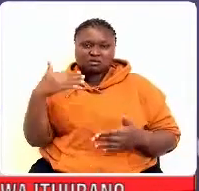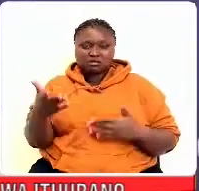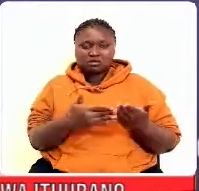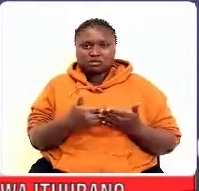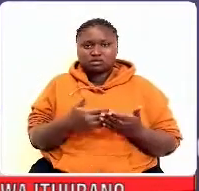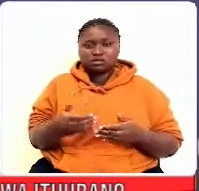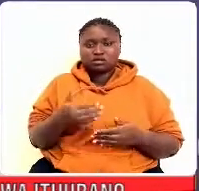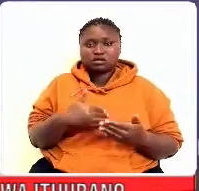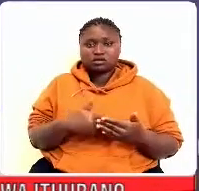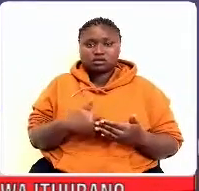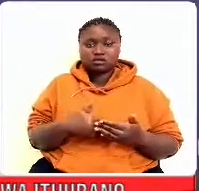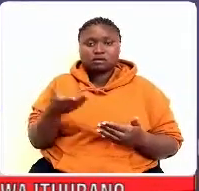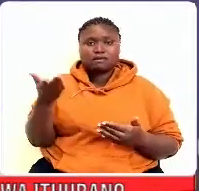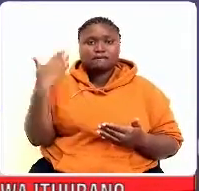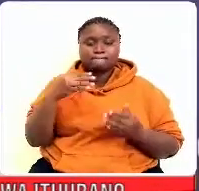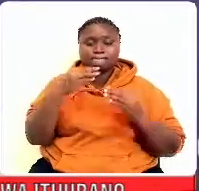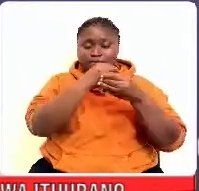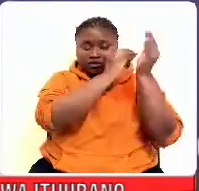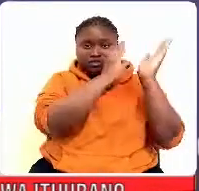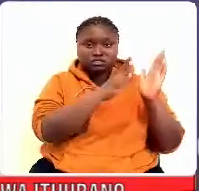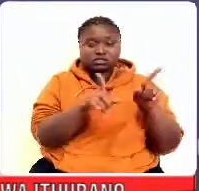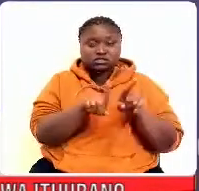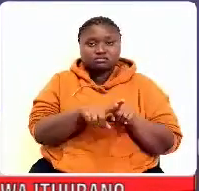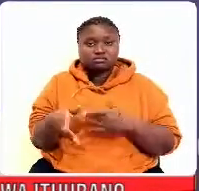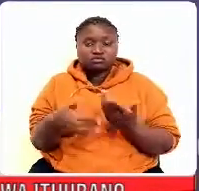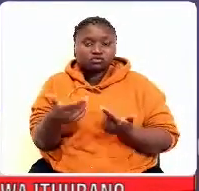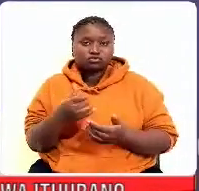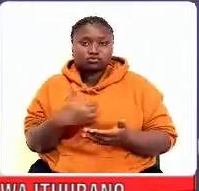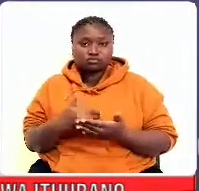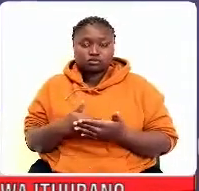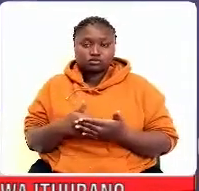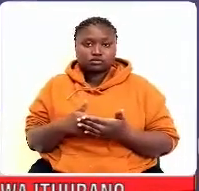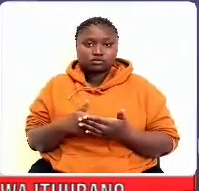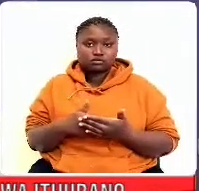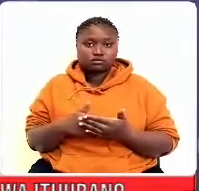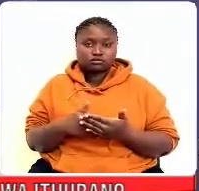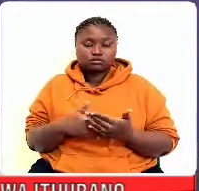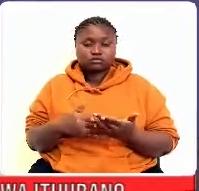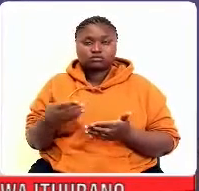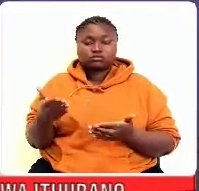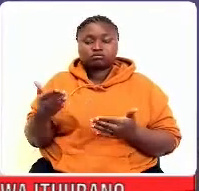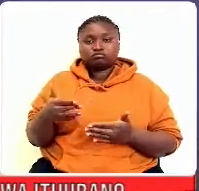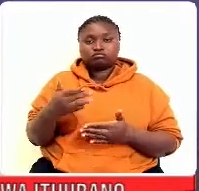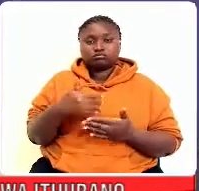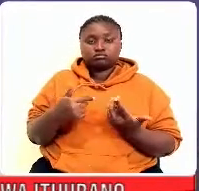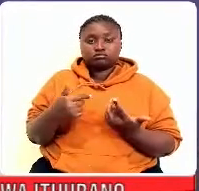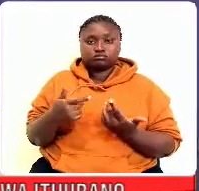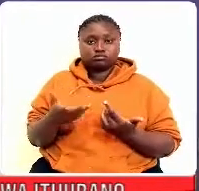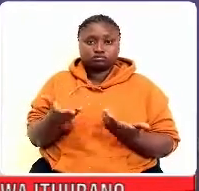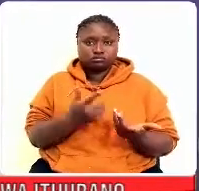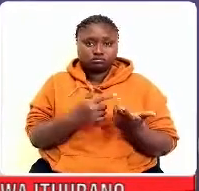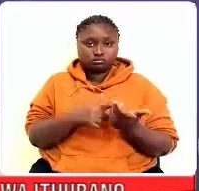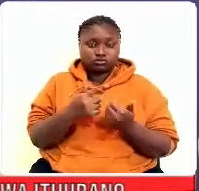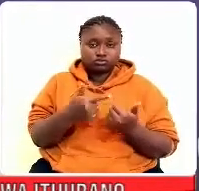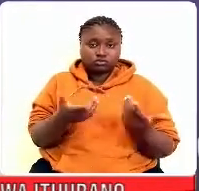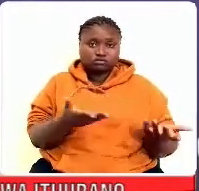presidency, to try and bring back an unaccountable